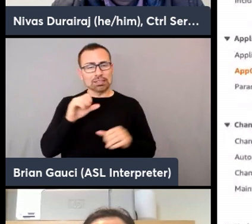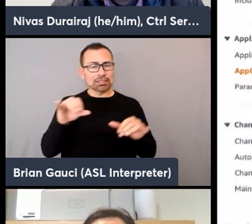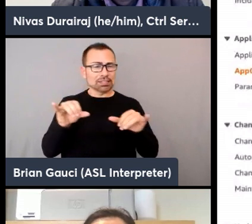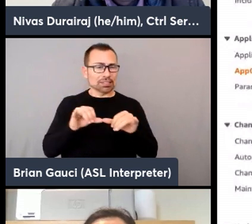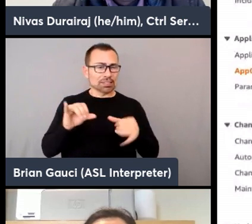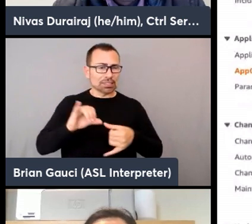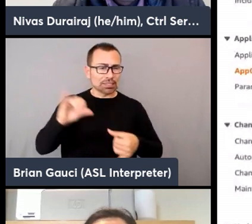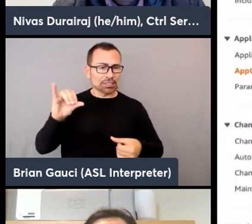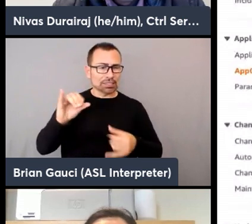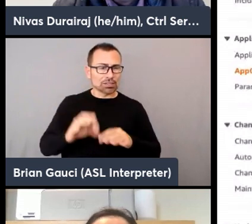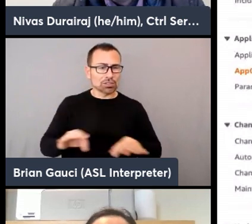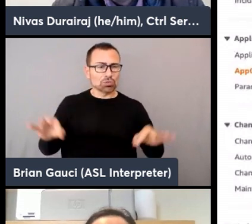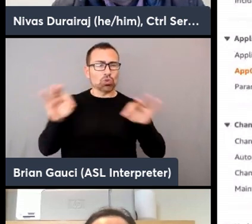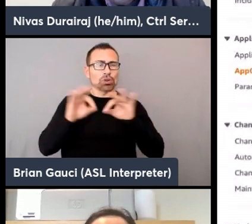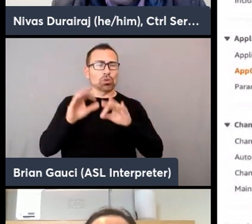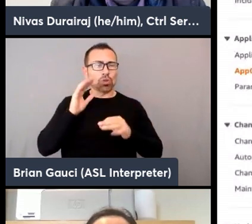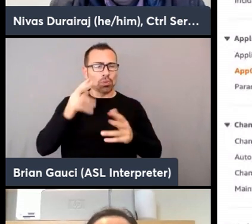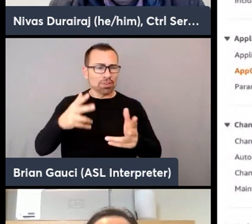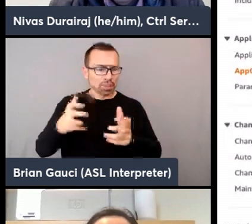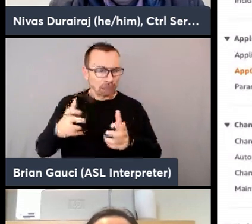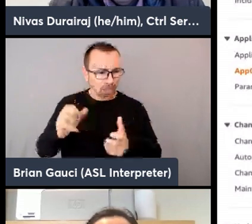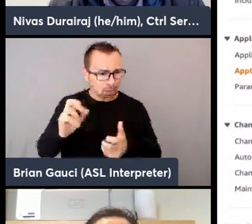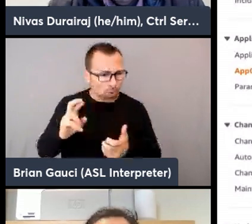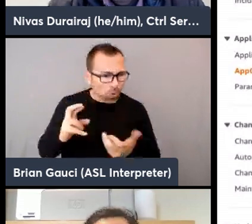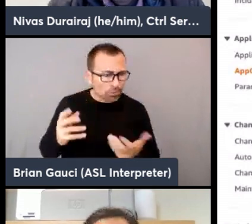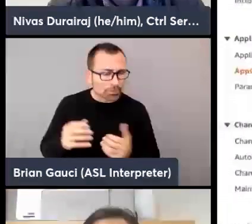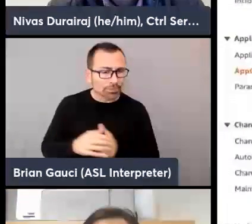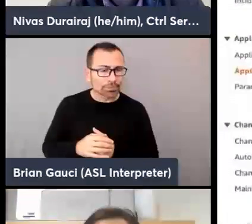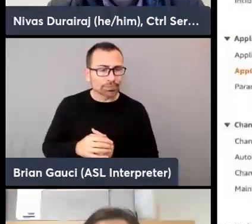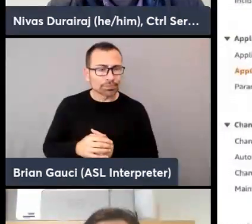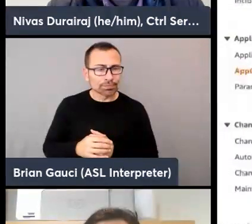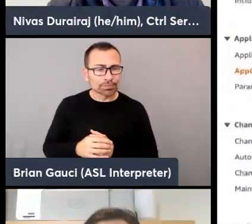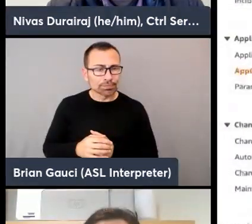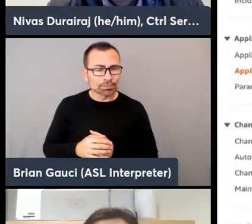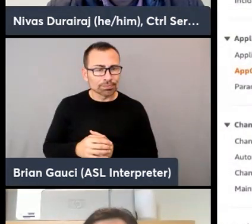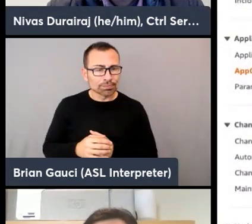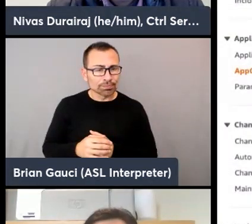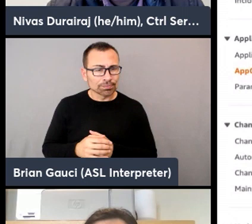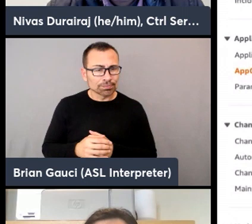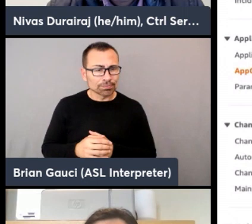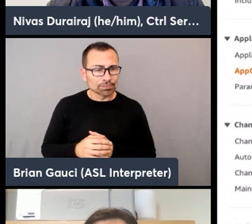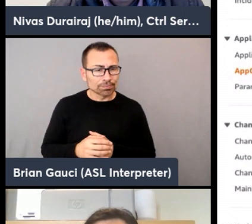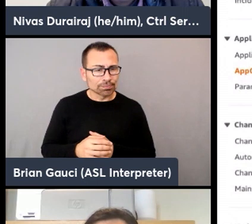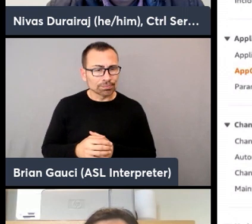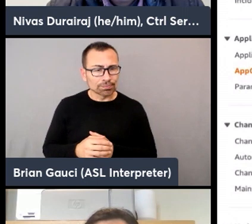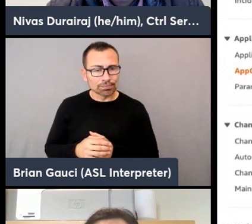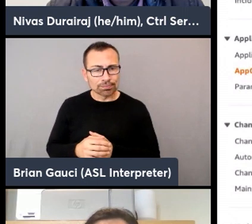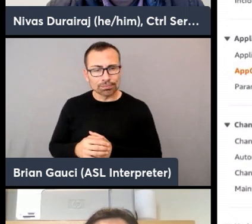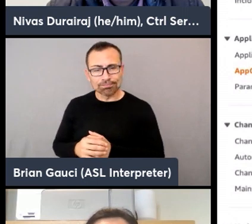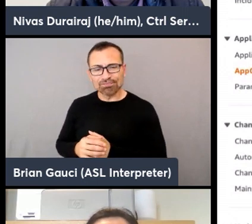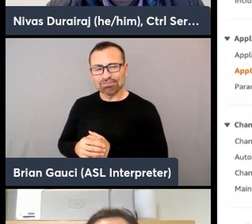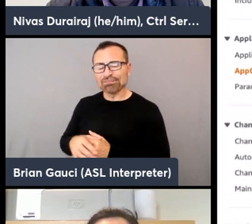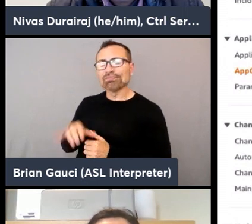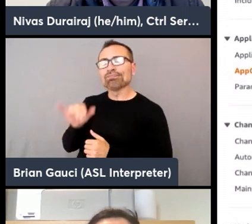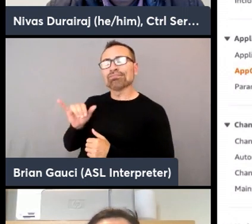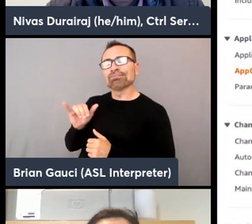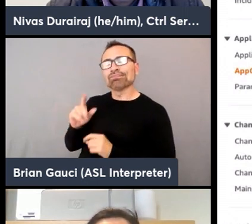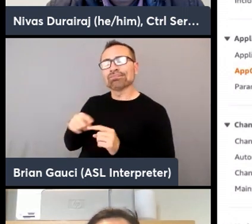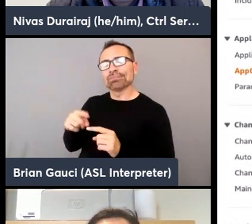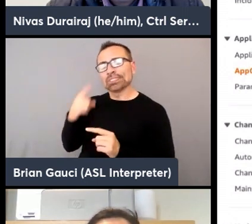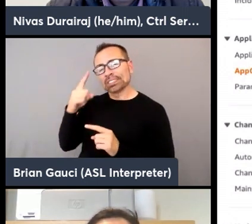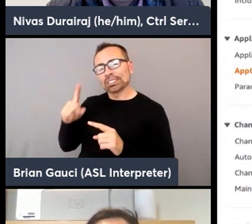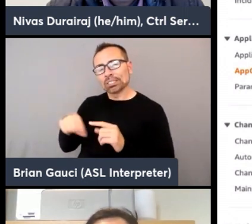for? Oh, yeah. So when you're thinking about deployments, like it's basically like on